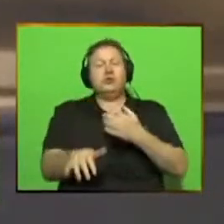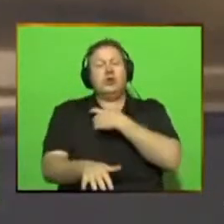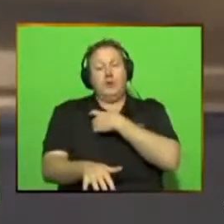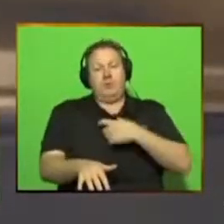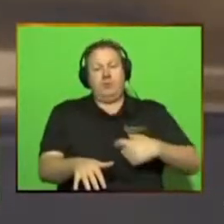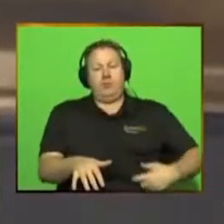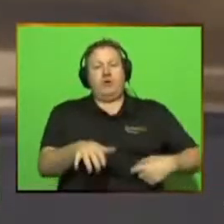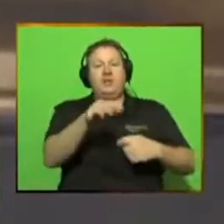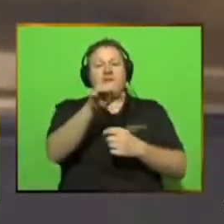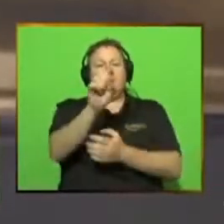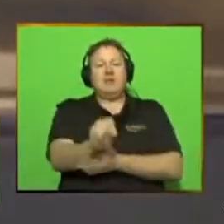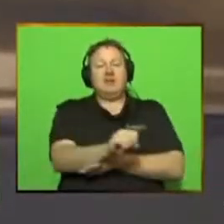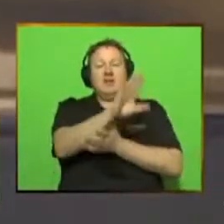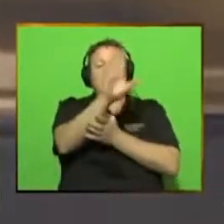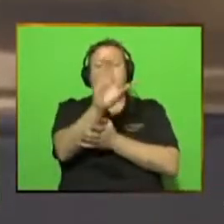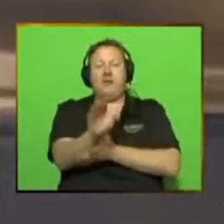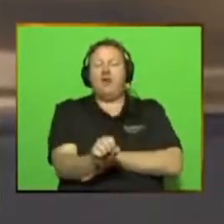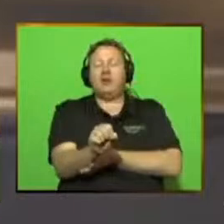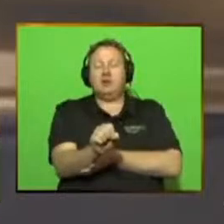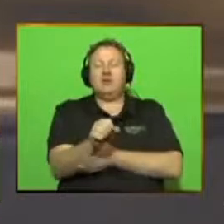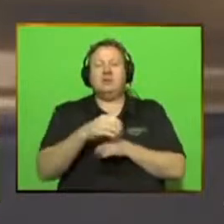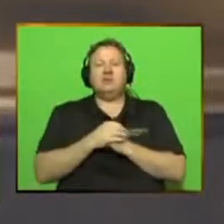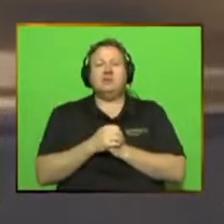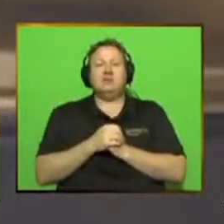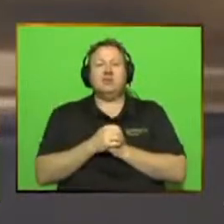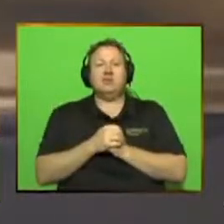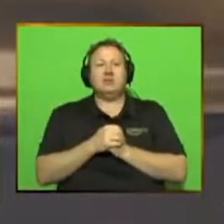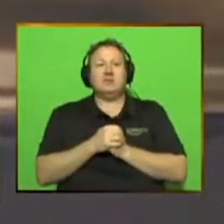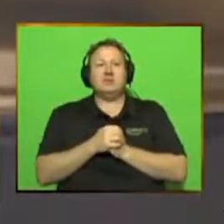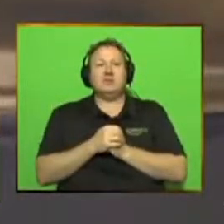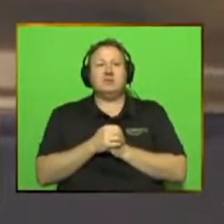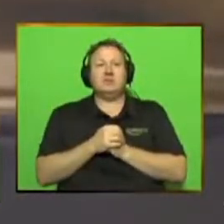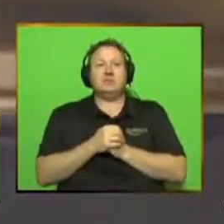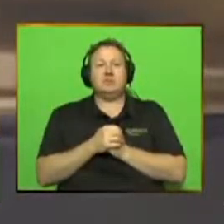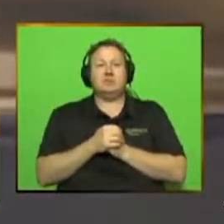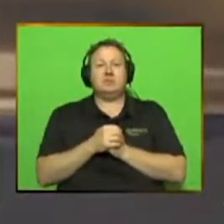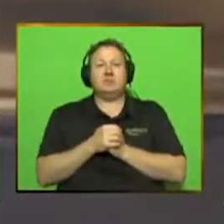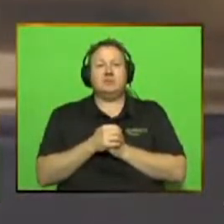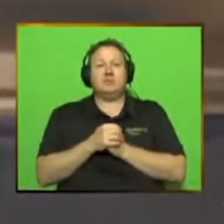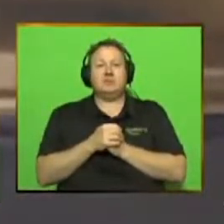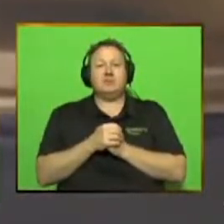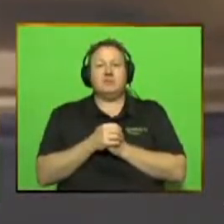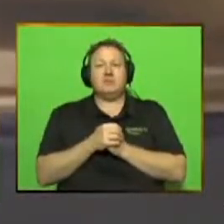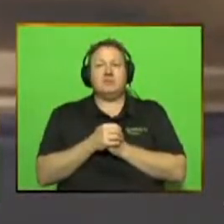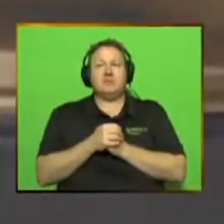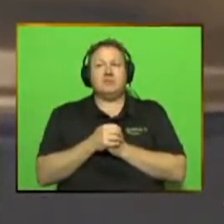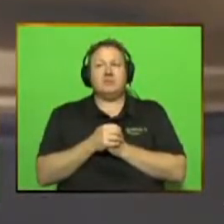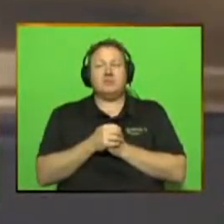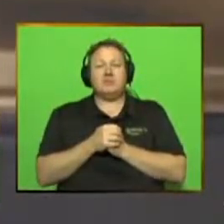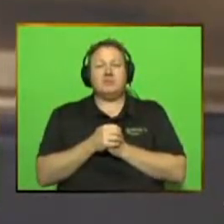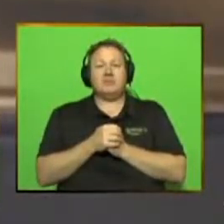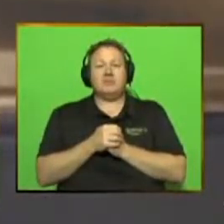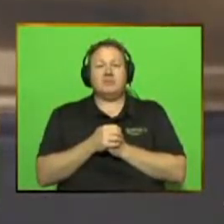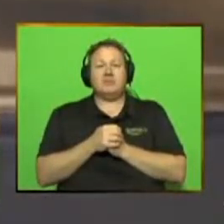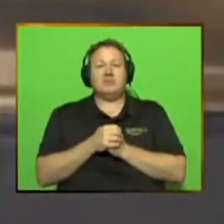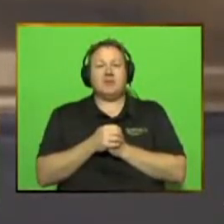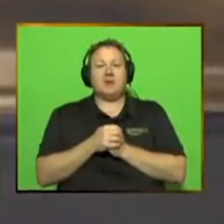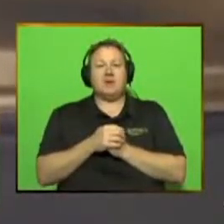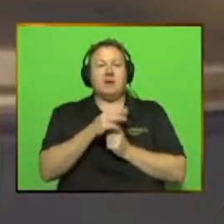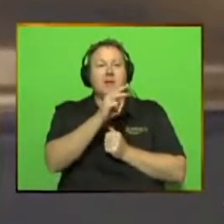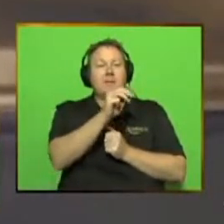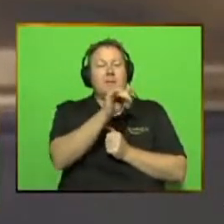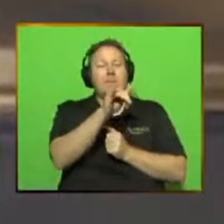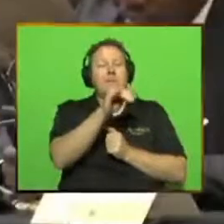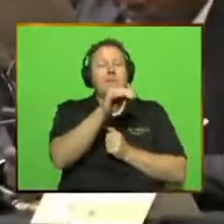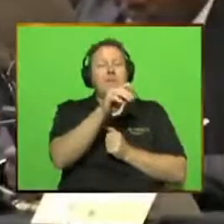position of President of the Republic of South Africa are Mr. Matamela